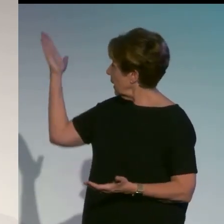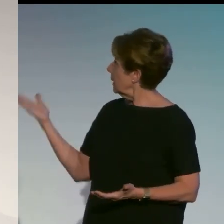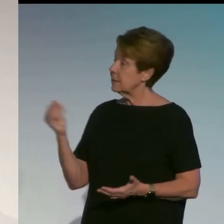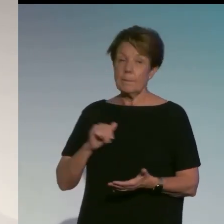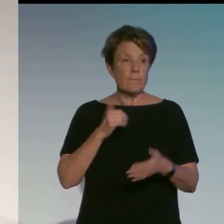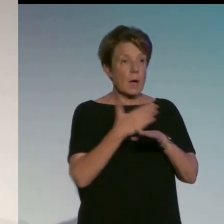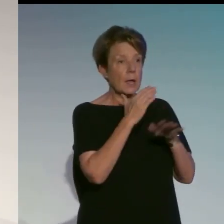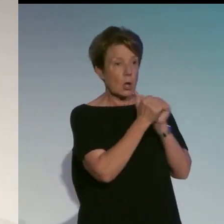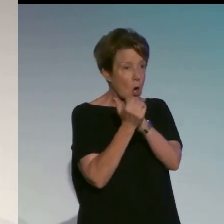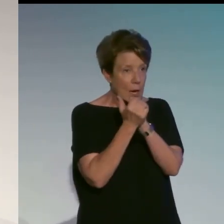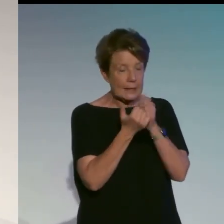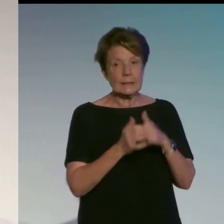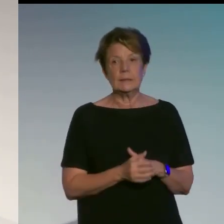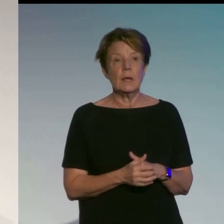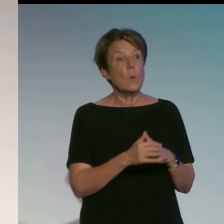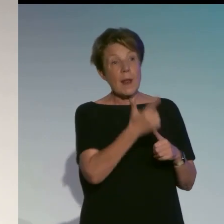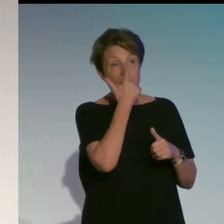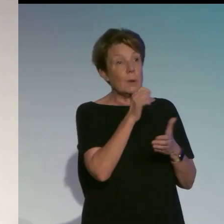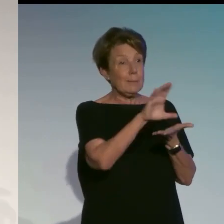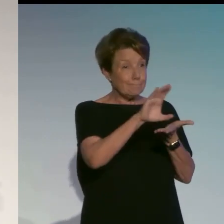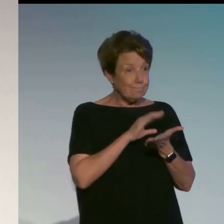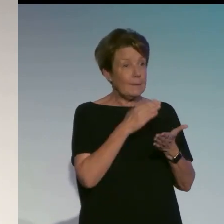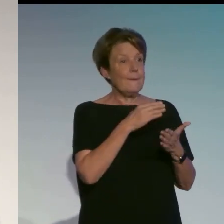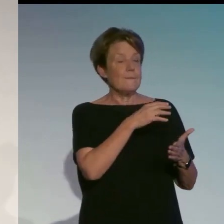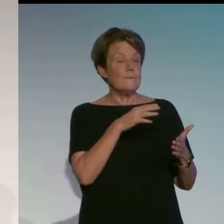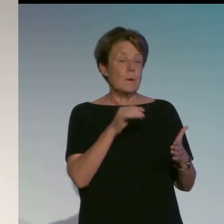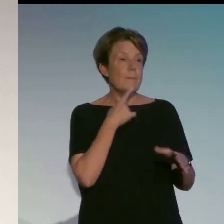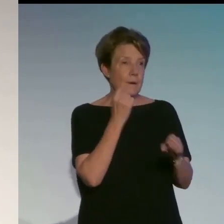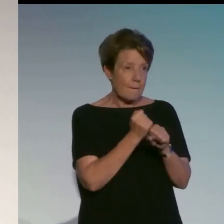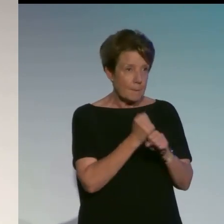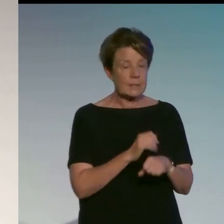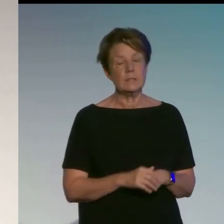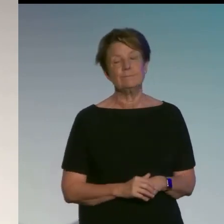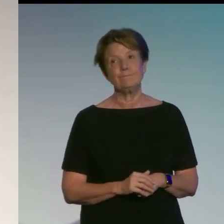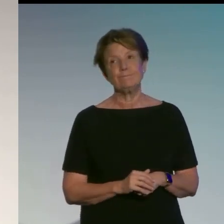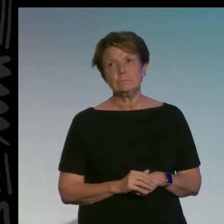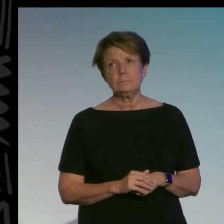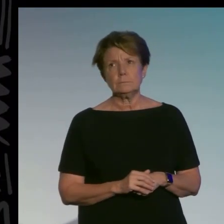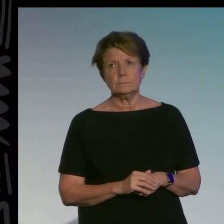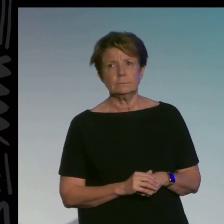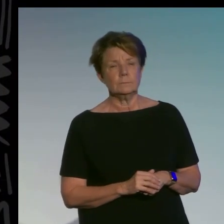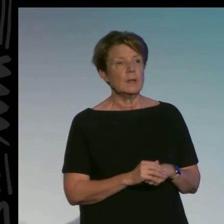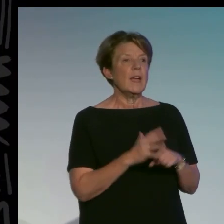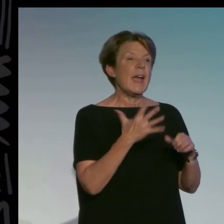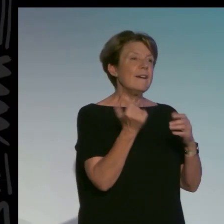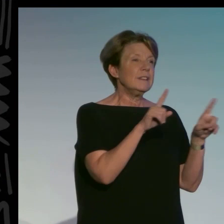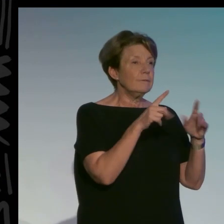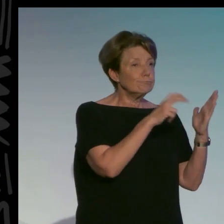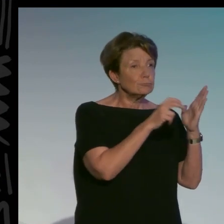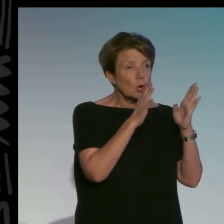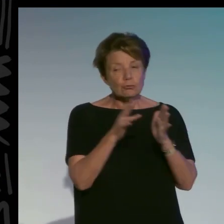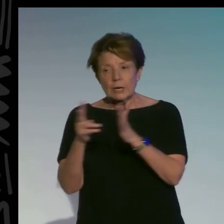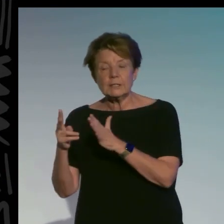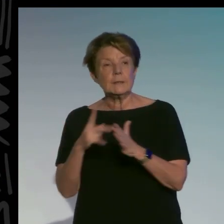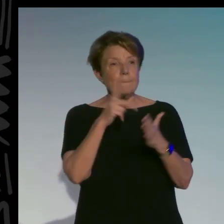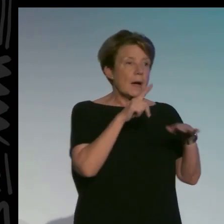here. We've been lucky we got government funding, but we've got the number of, there's a combination of contractors and